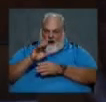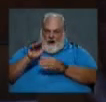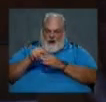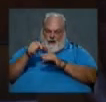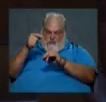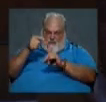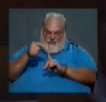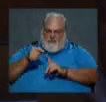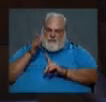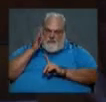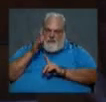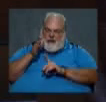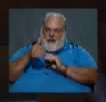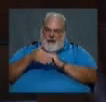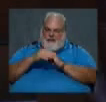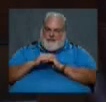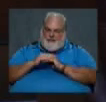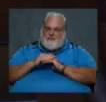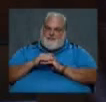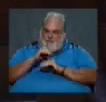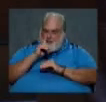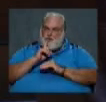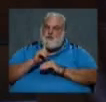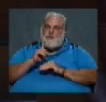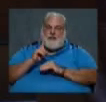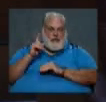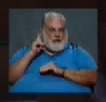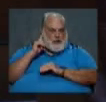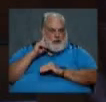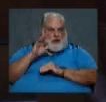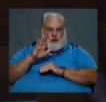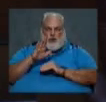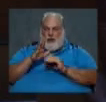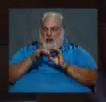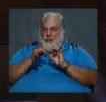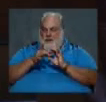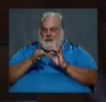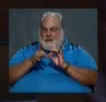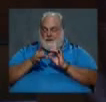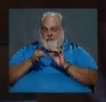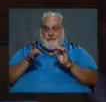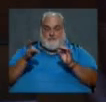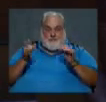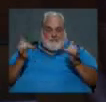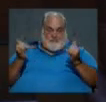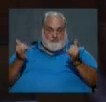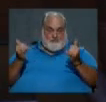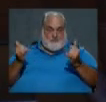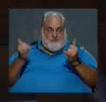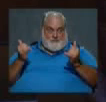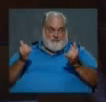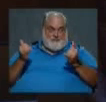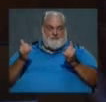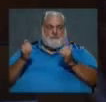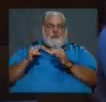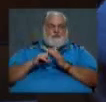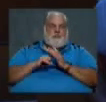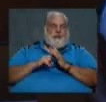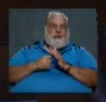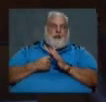will be covered, and certainly want to hear your voices. So with that being said, let us